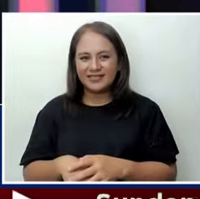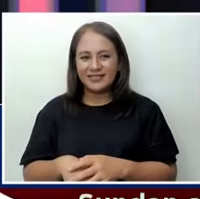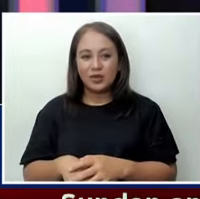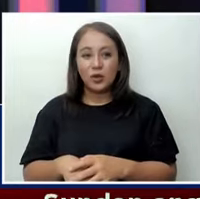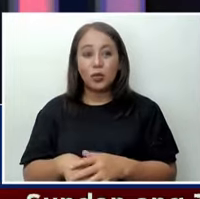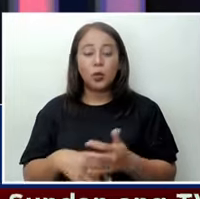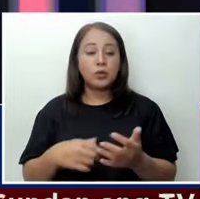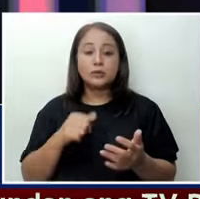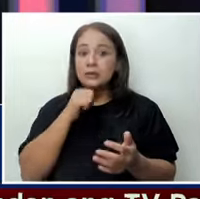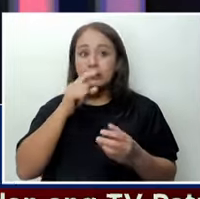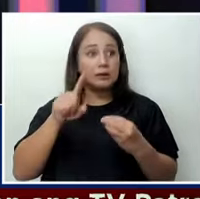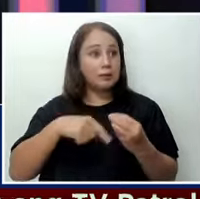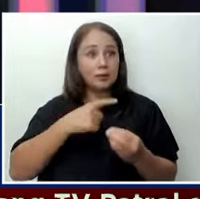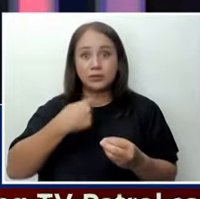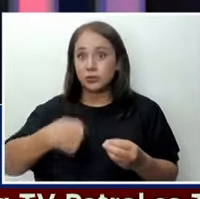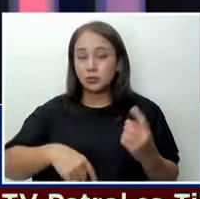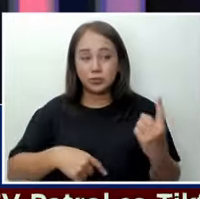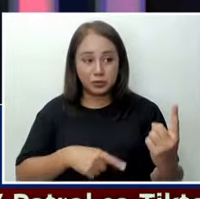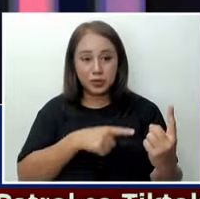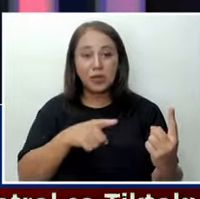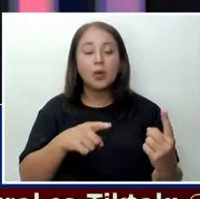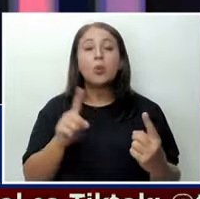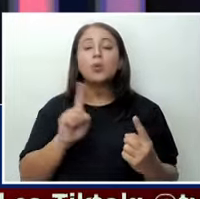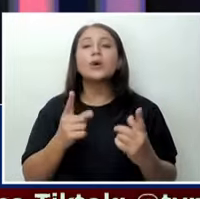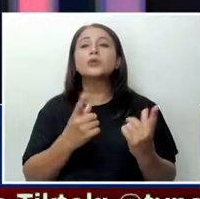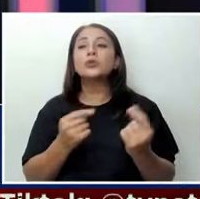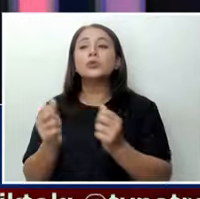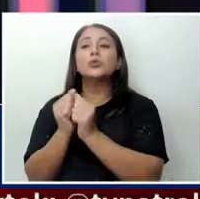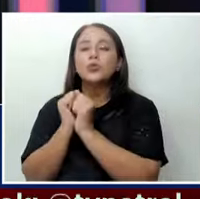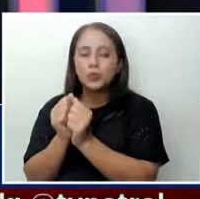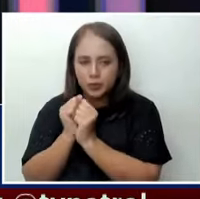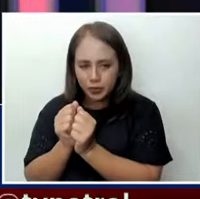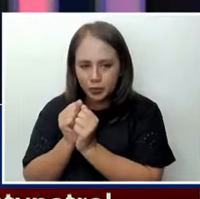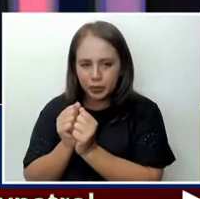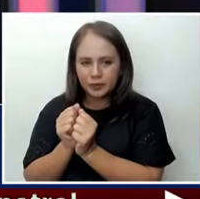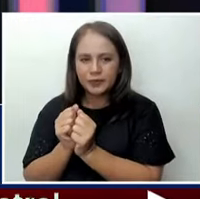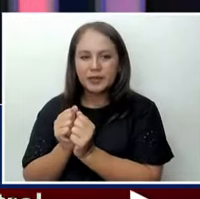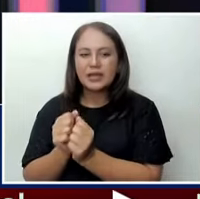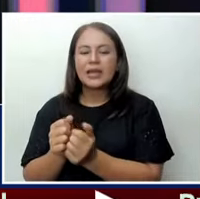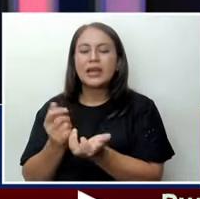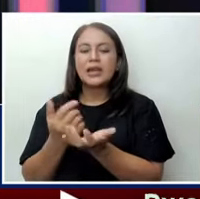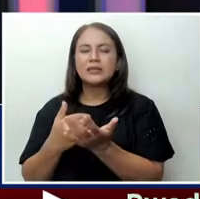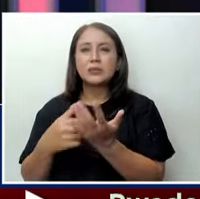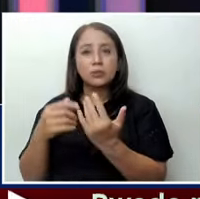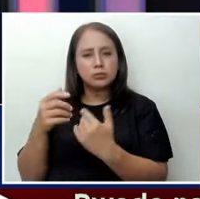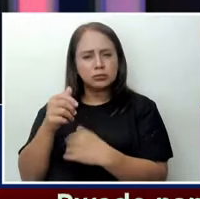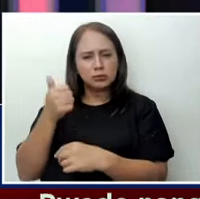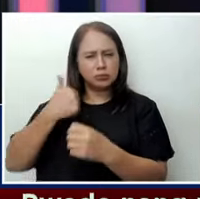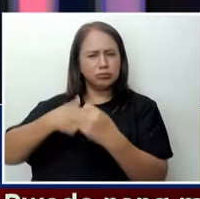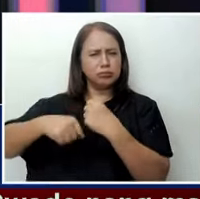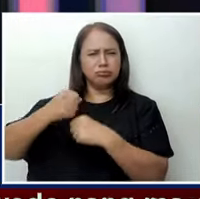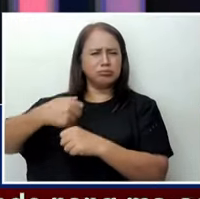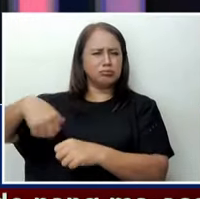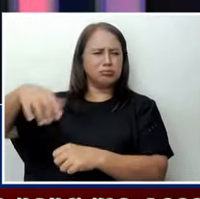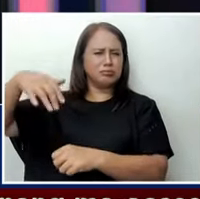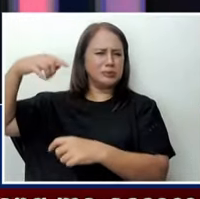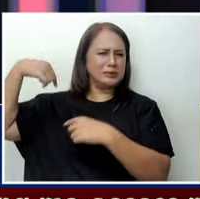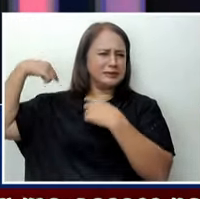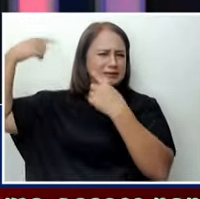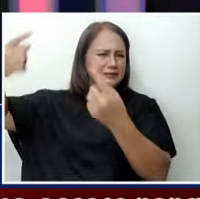Certainly not about China alone. It's about what we do together. Okay. And it dates back decades. I